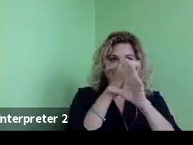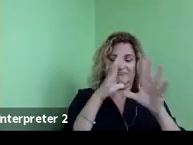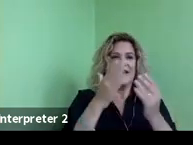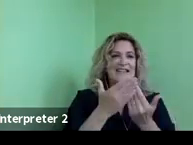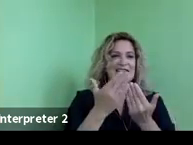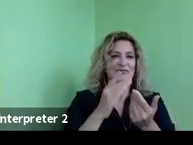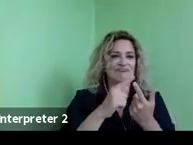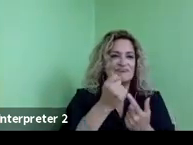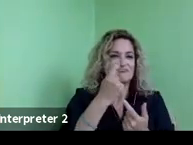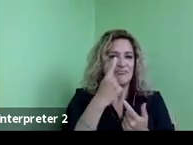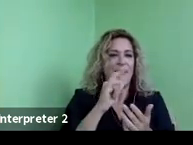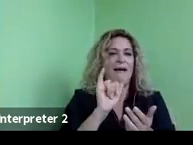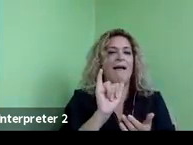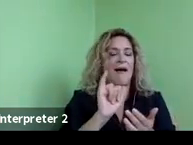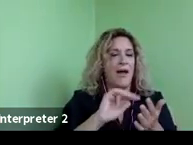confidentiality and third parties.